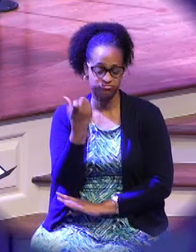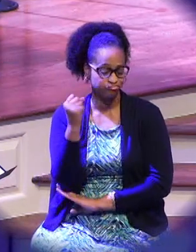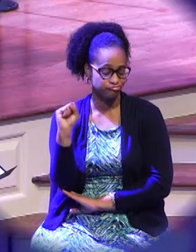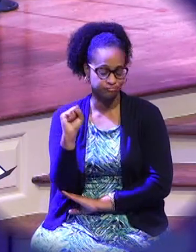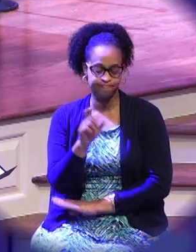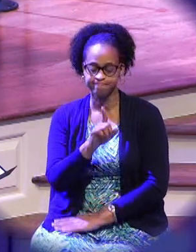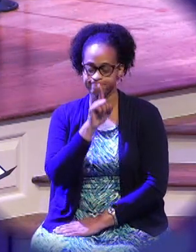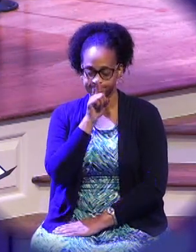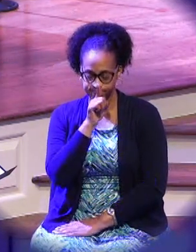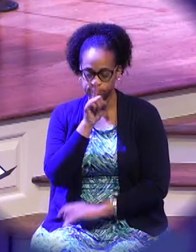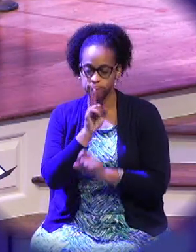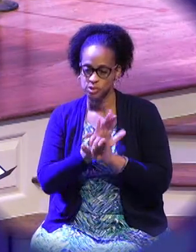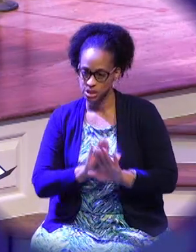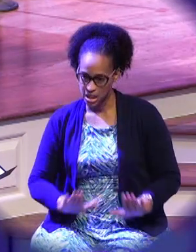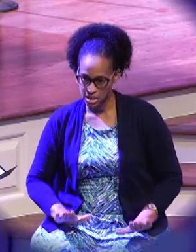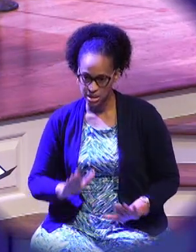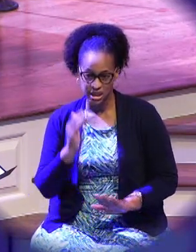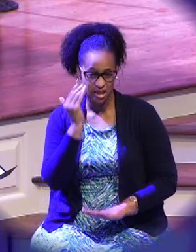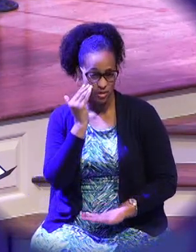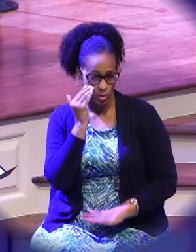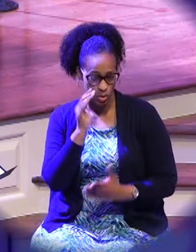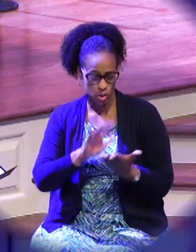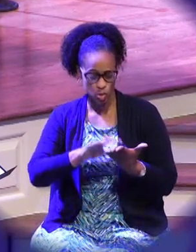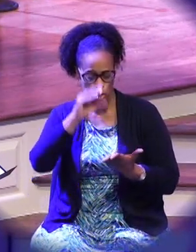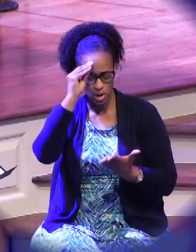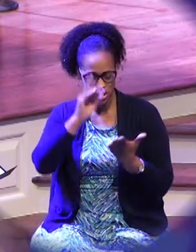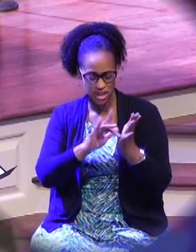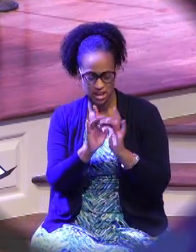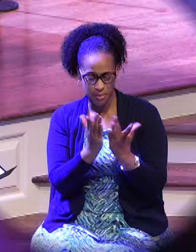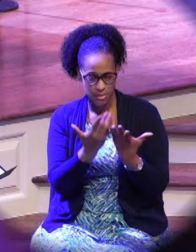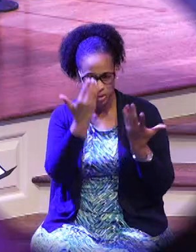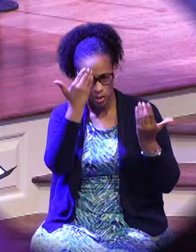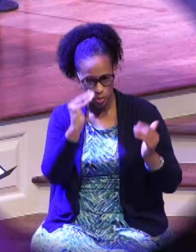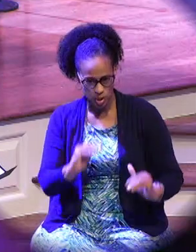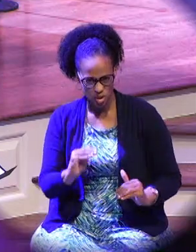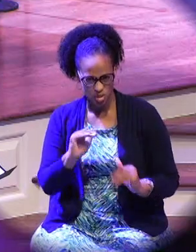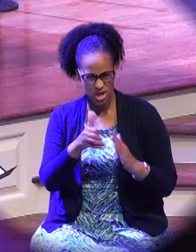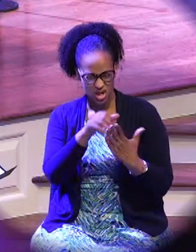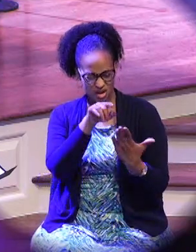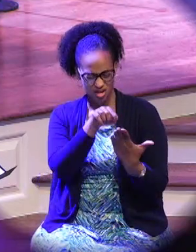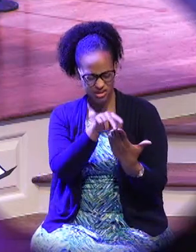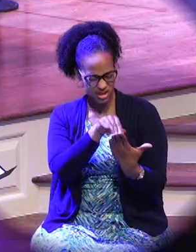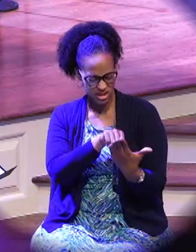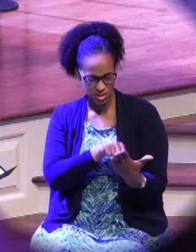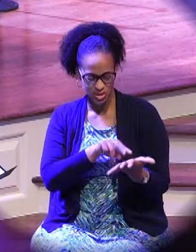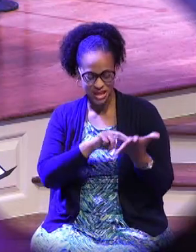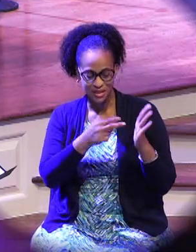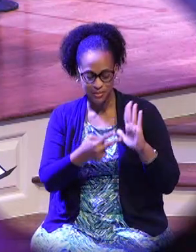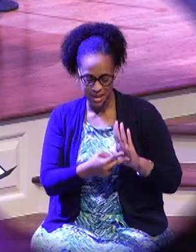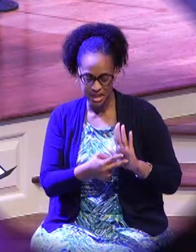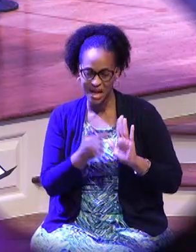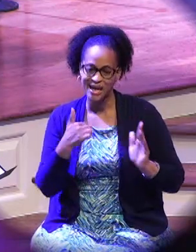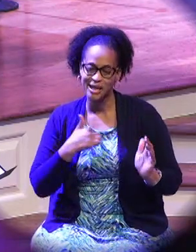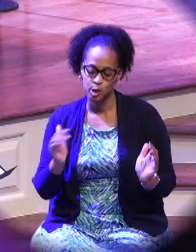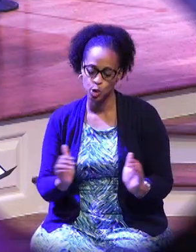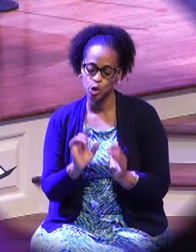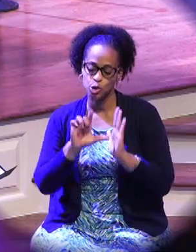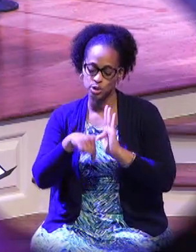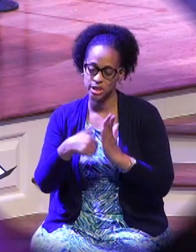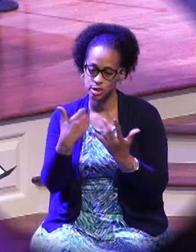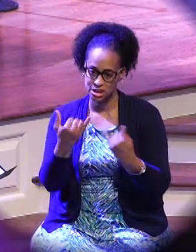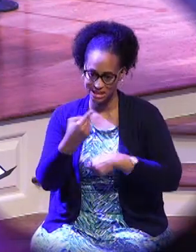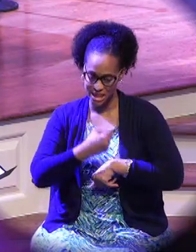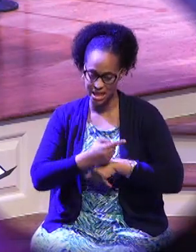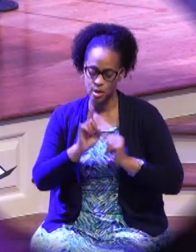remained silent. If you're new to the Bible and you don't necessarily know what all these connections are, I encourage you later today or later